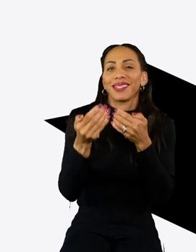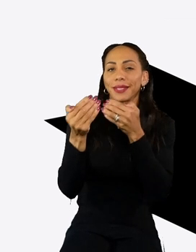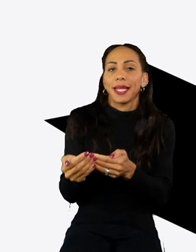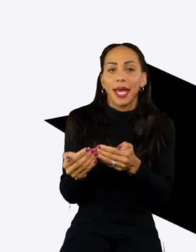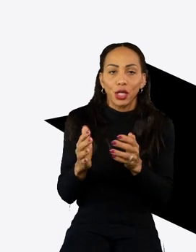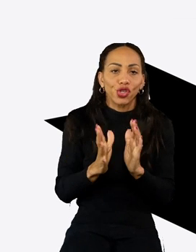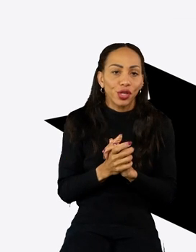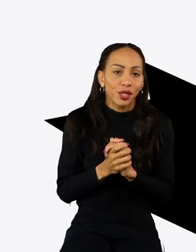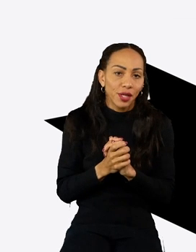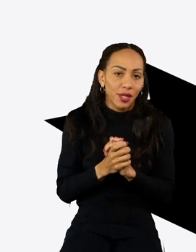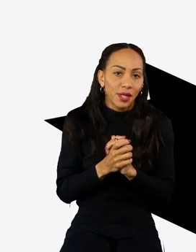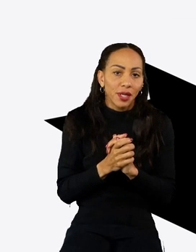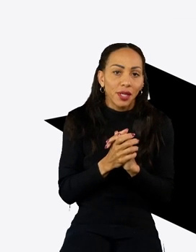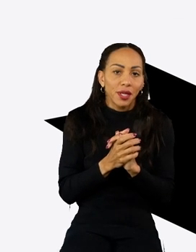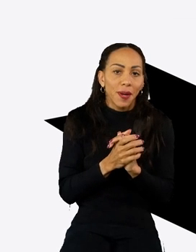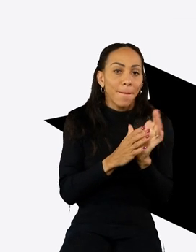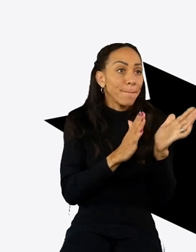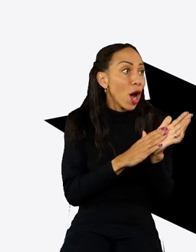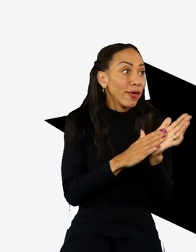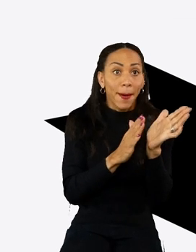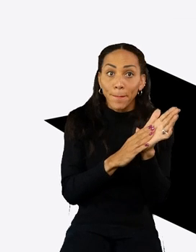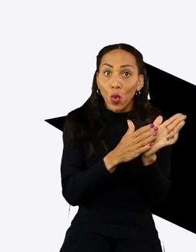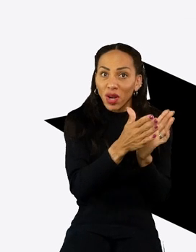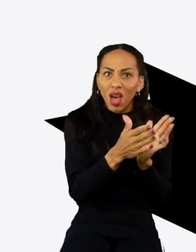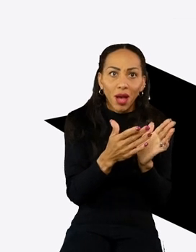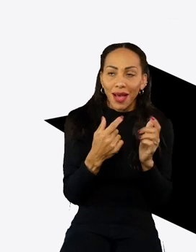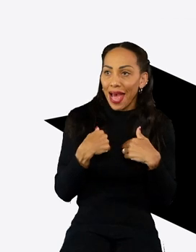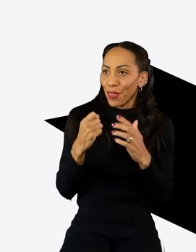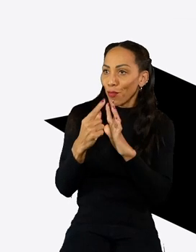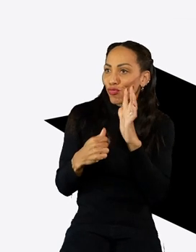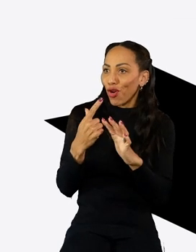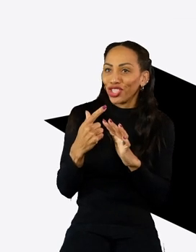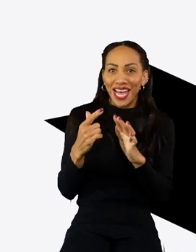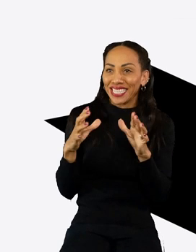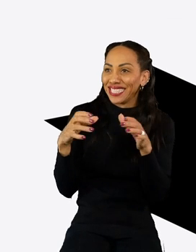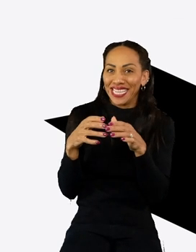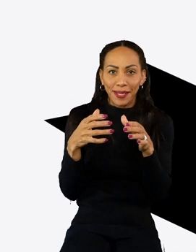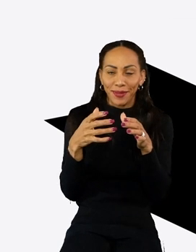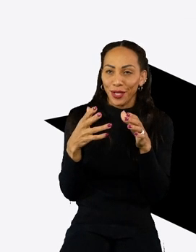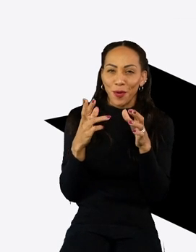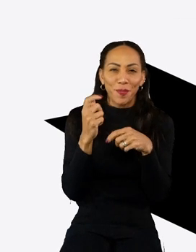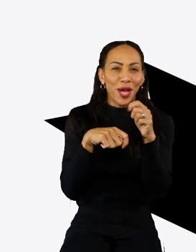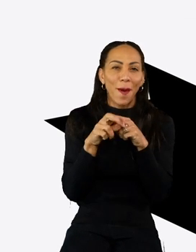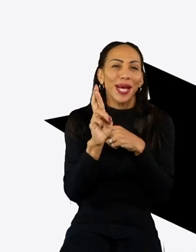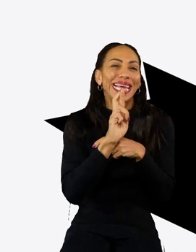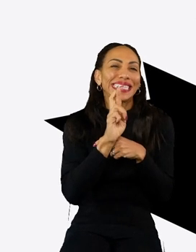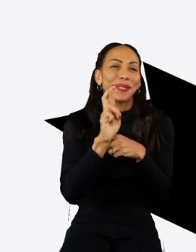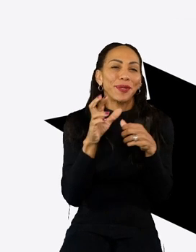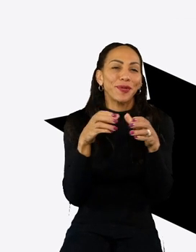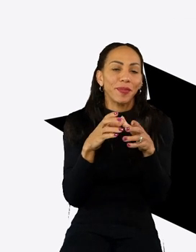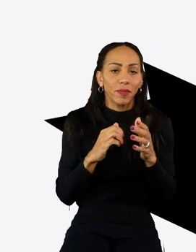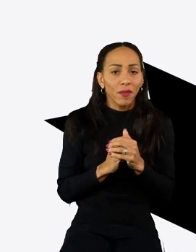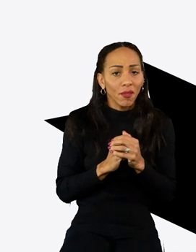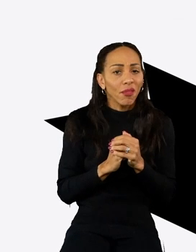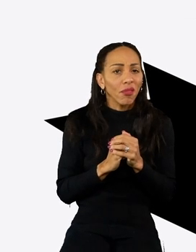just we're down to the final sort of. Mari, Mona, and the rest of the project team here.